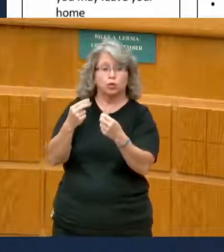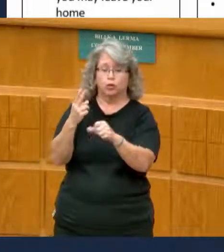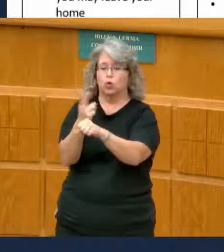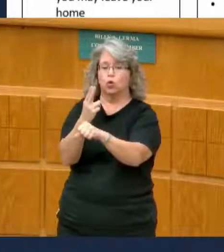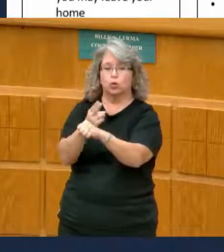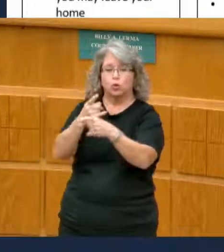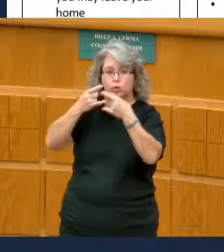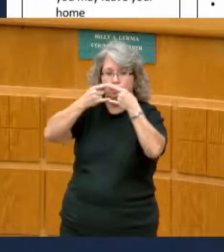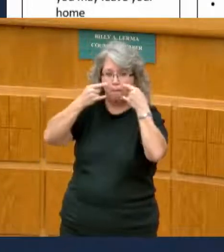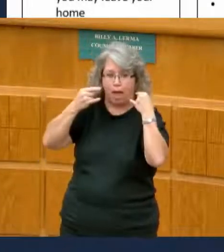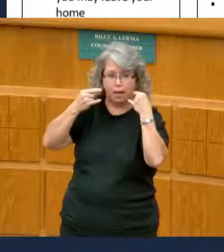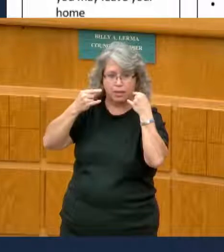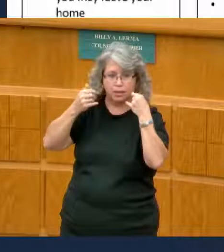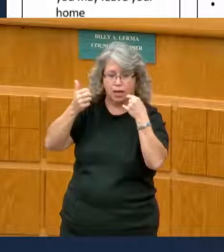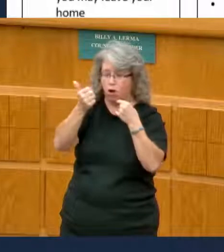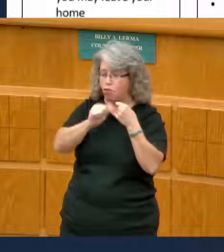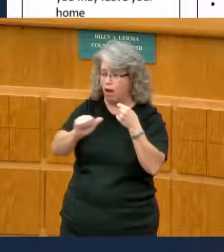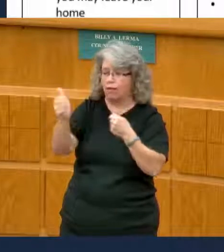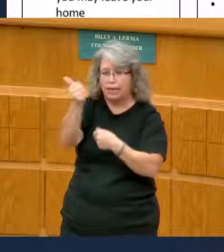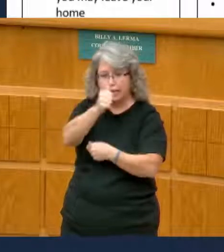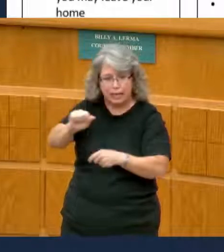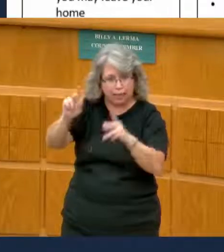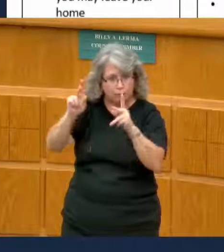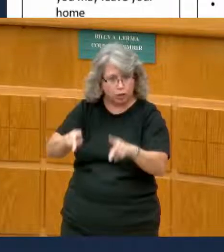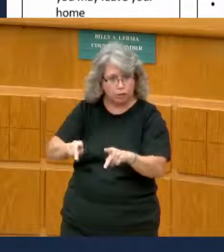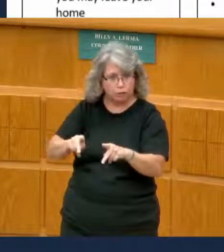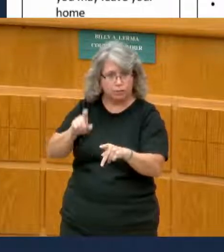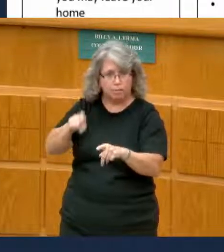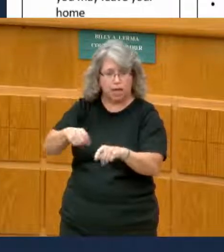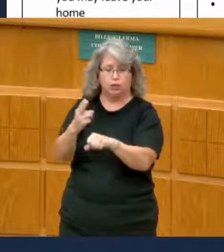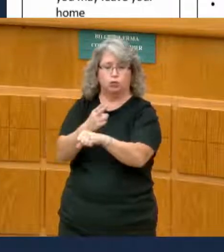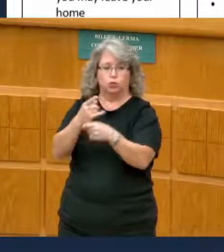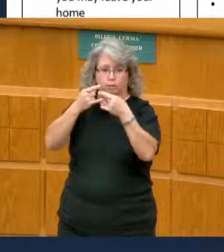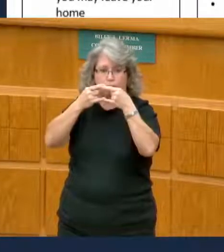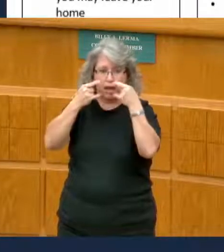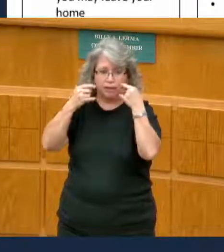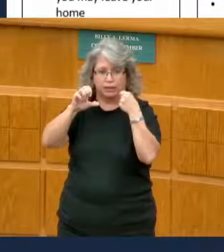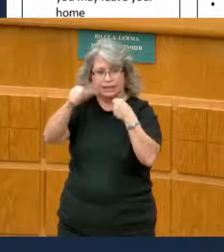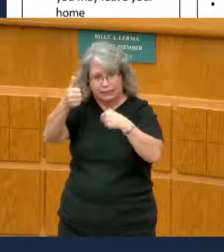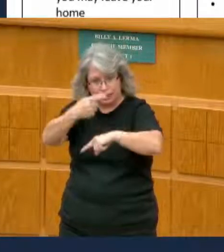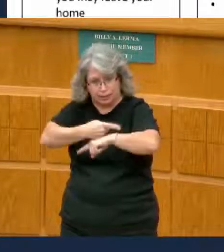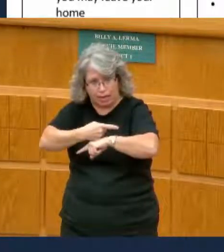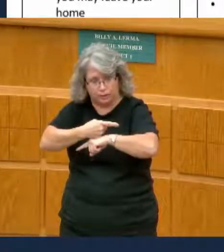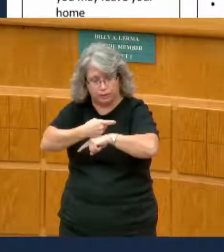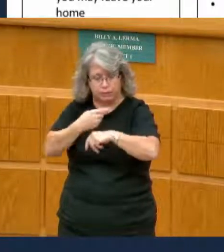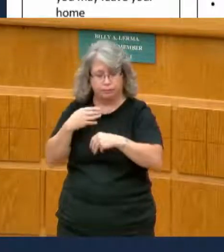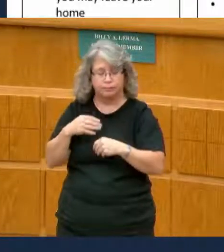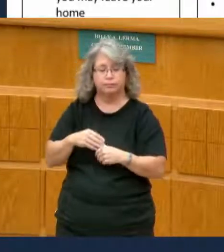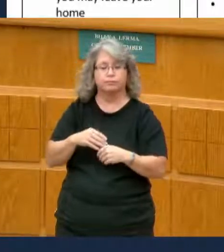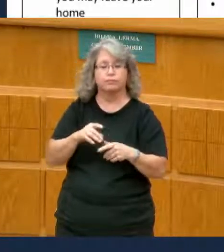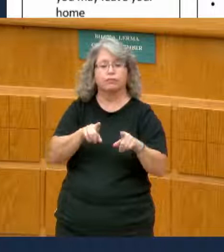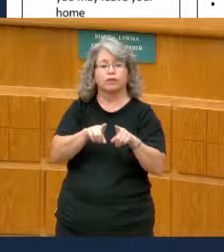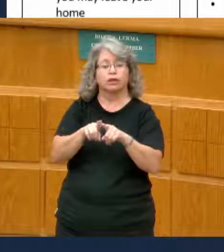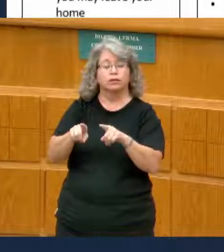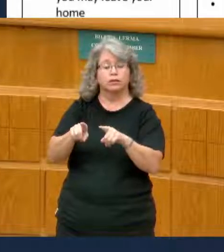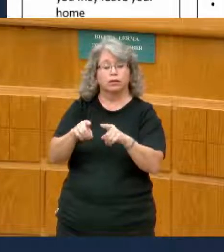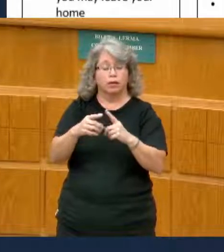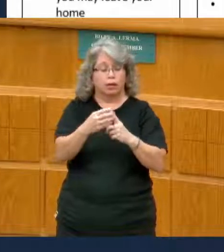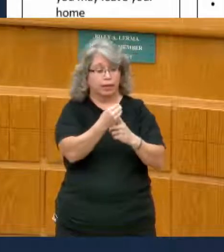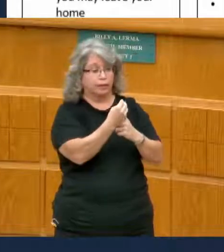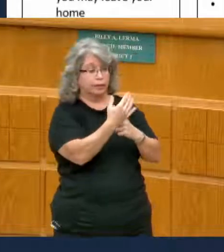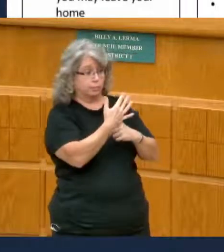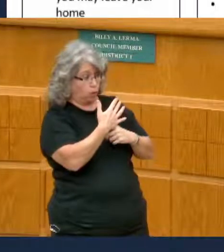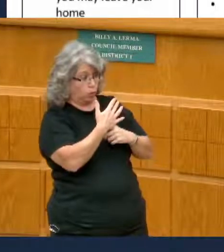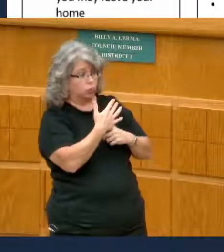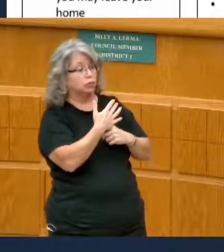co-workers, family, anybody. You must wear a mask for 10 days. They also ask that you test on day 5 to see if you've